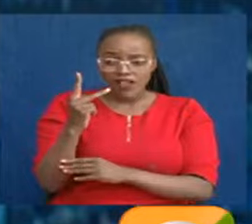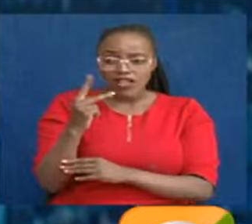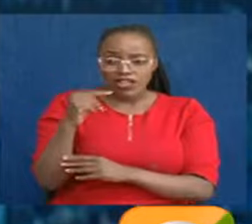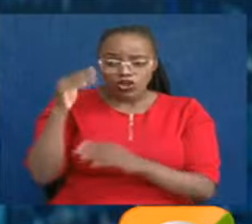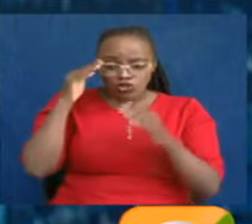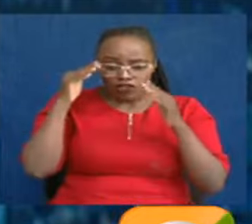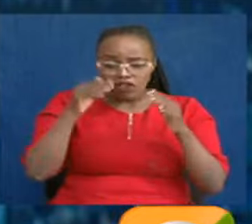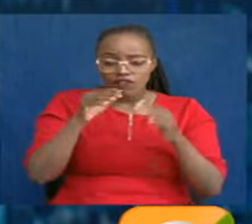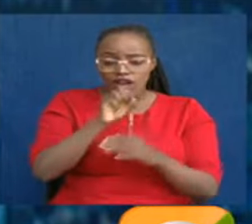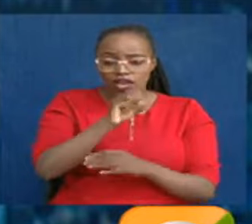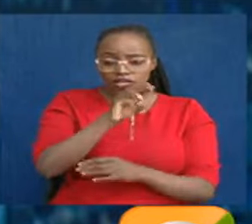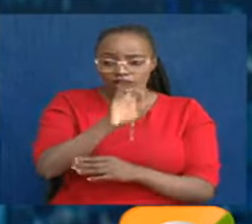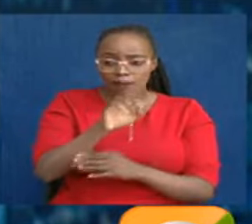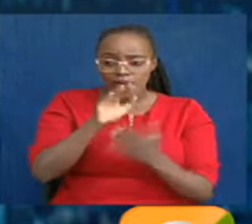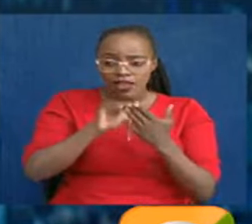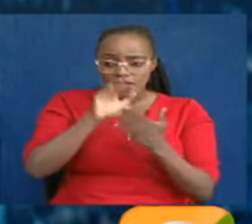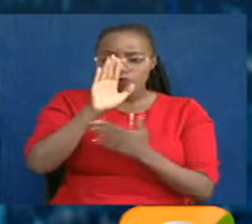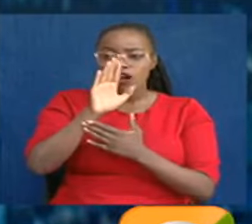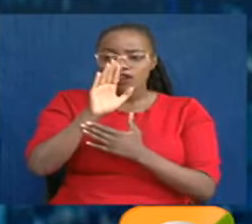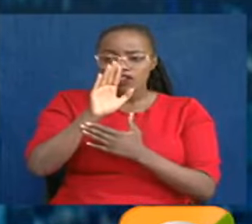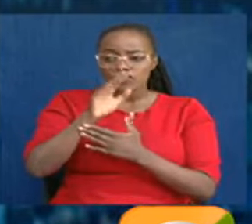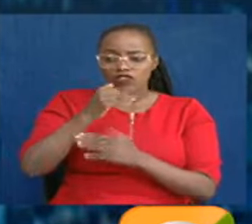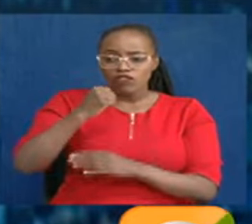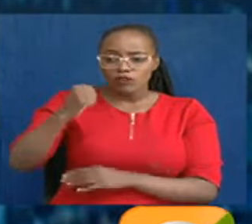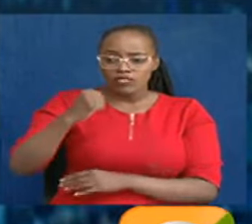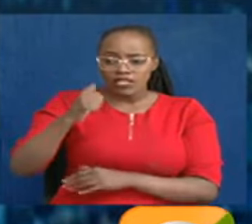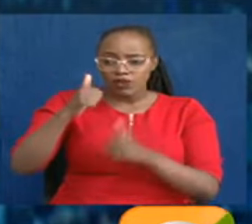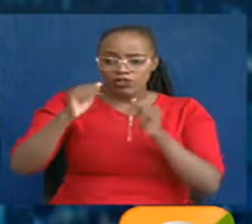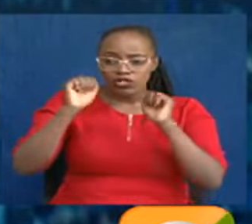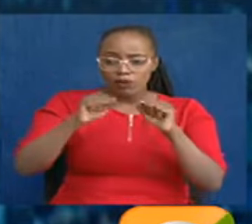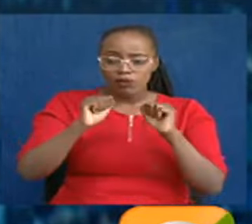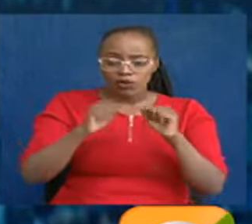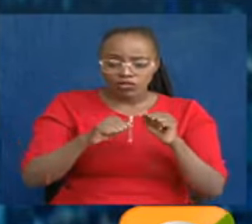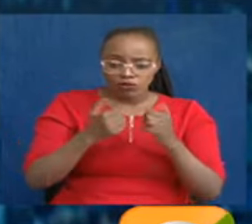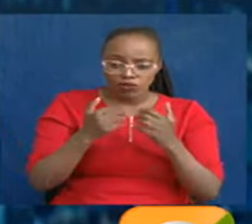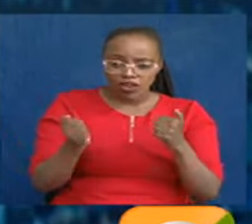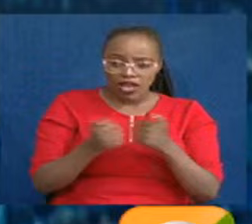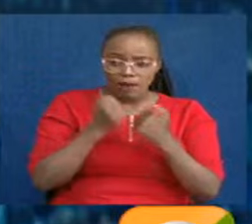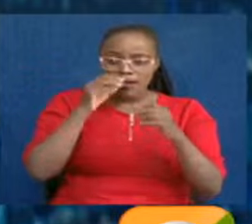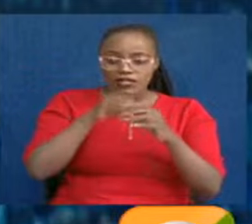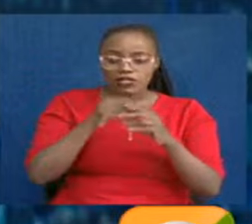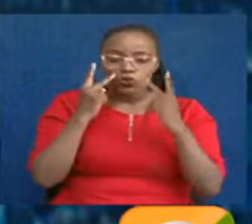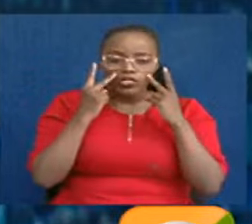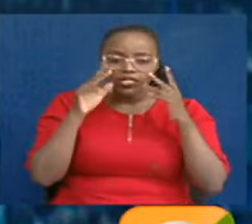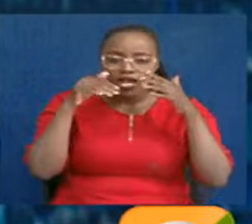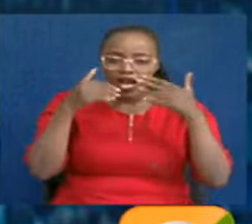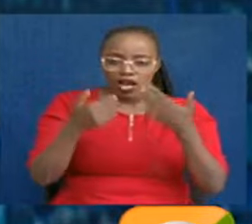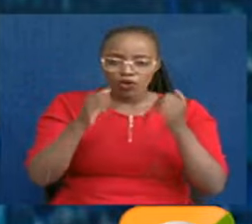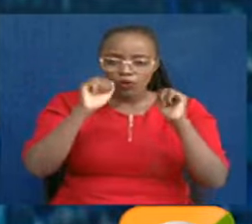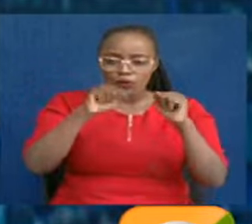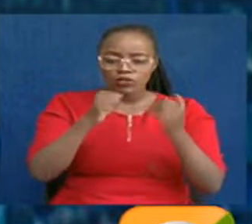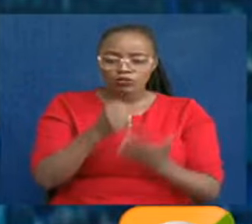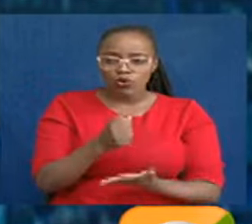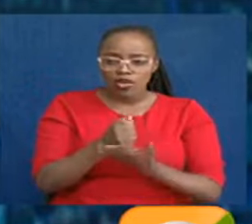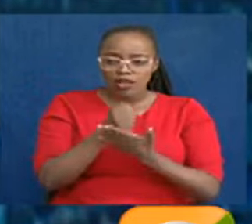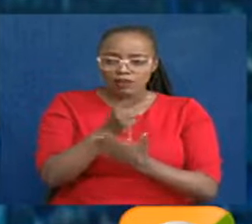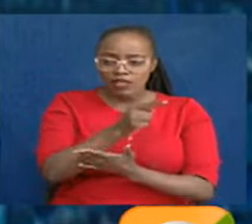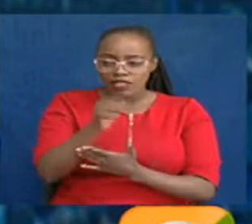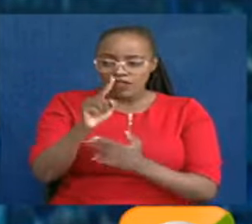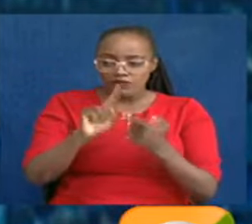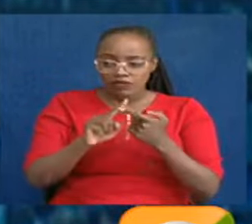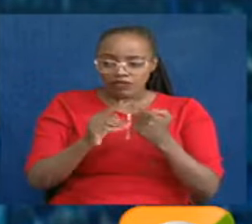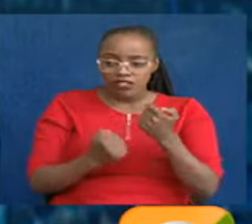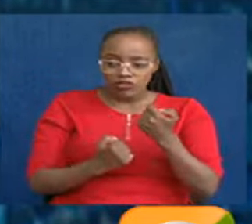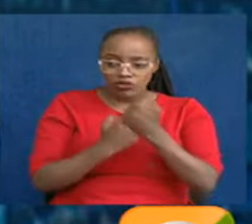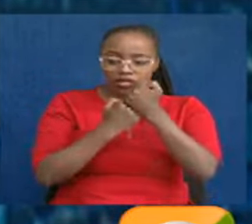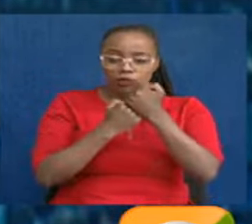our SMEs, especially on my side, those who are in the tech space, to see how can we enable them first to support the